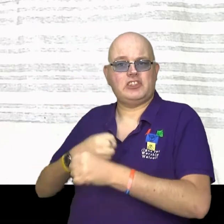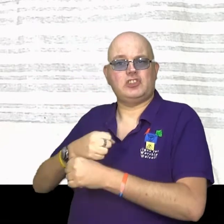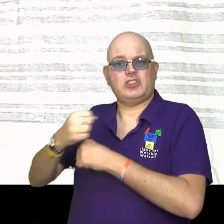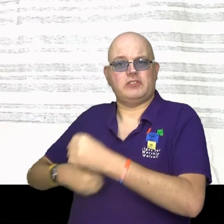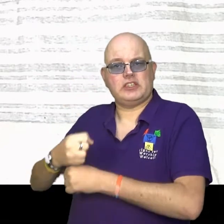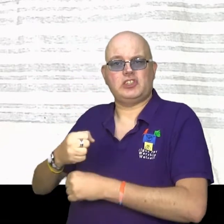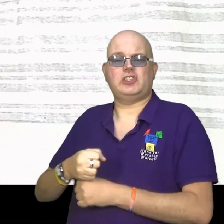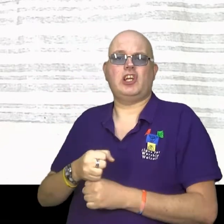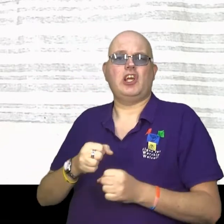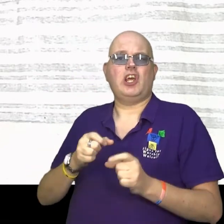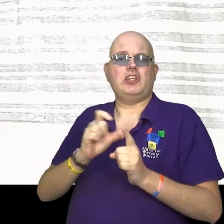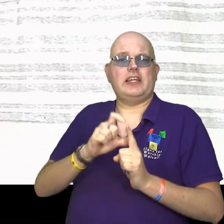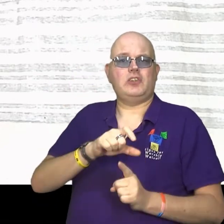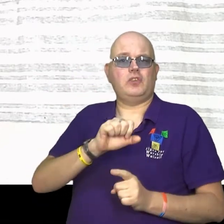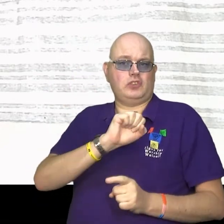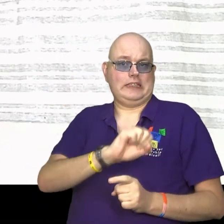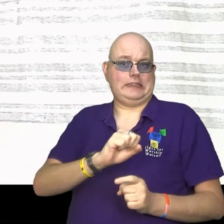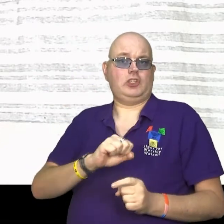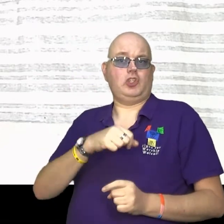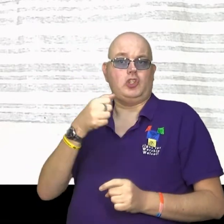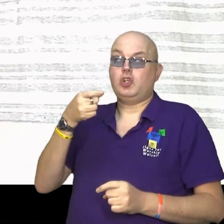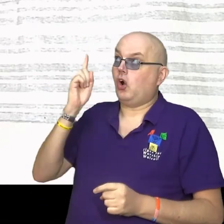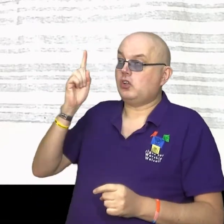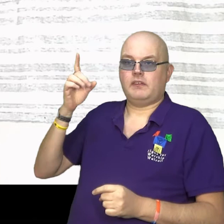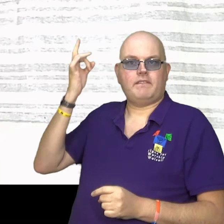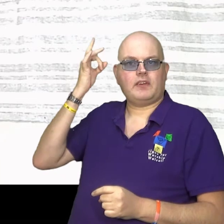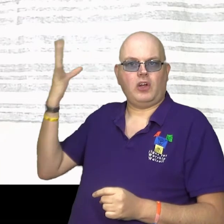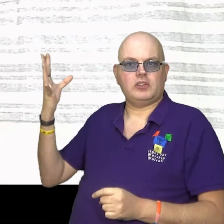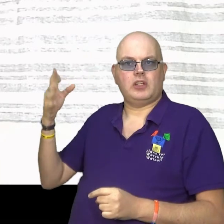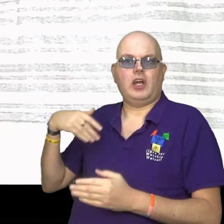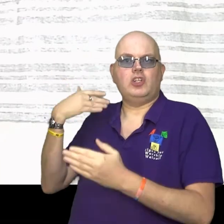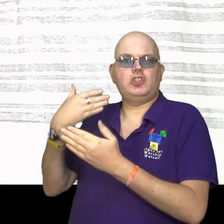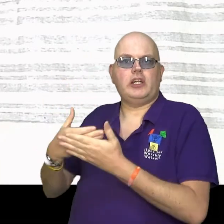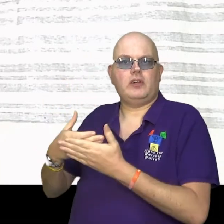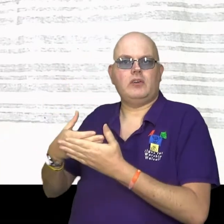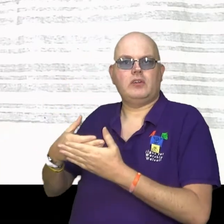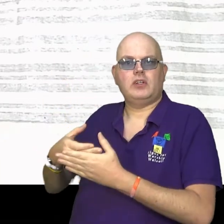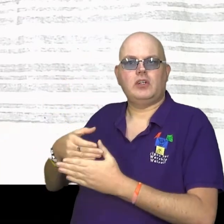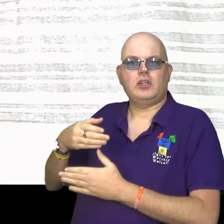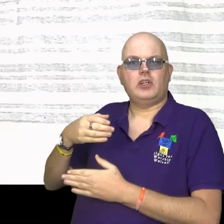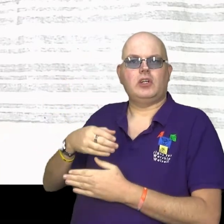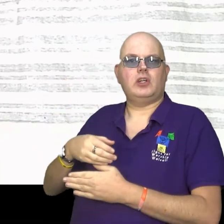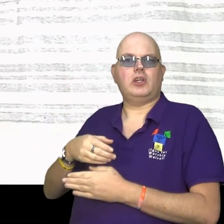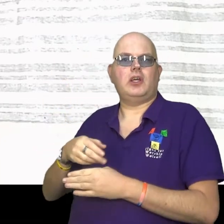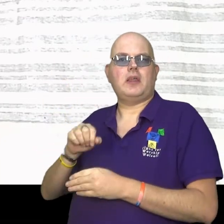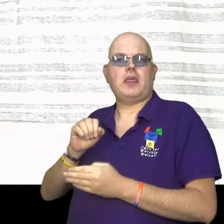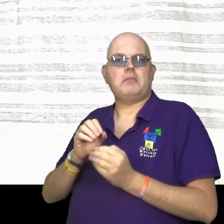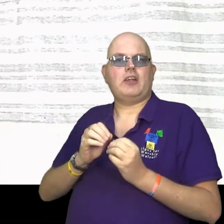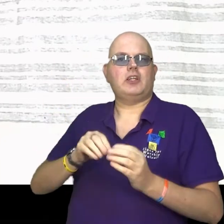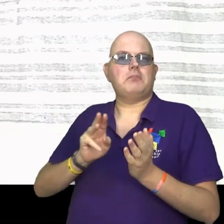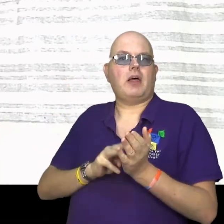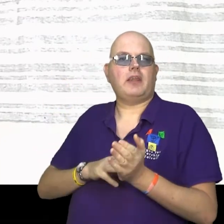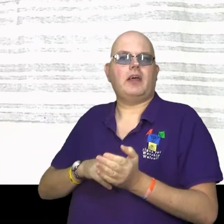passed out of all knowledge. Until, as if by chance, the Queen Mother remembered Daniel.